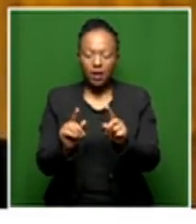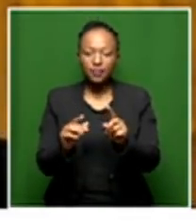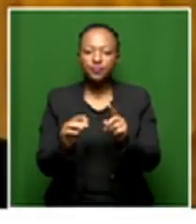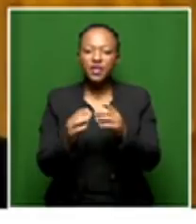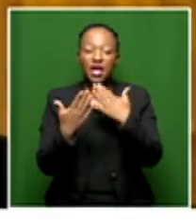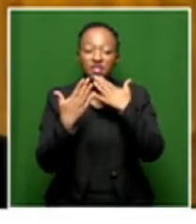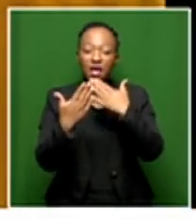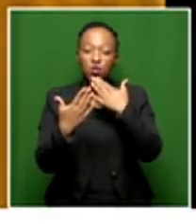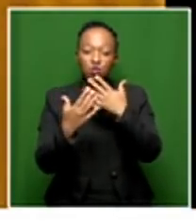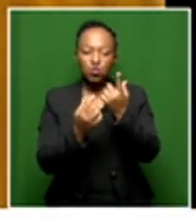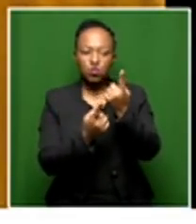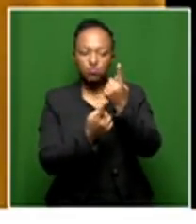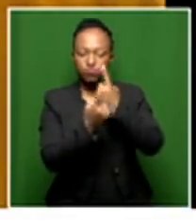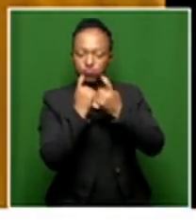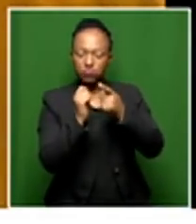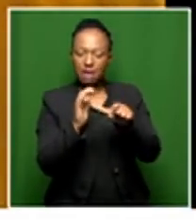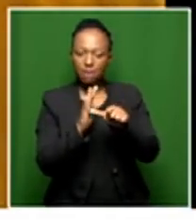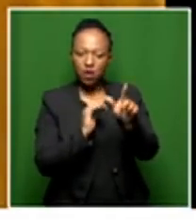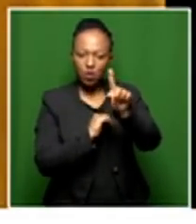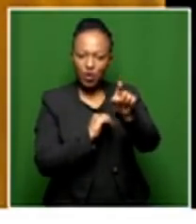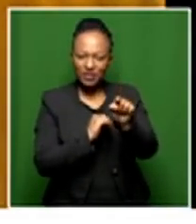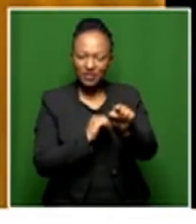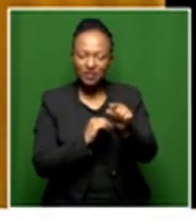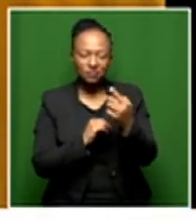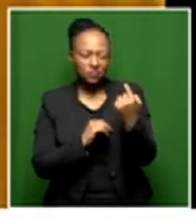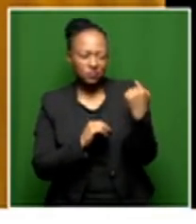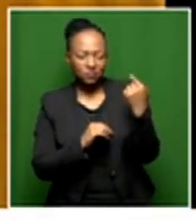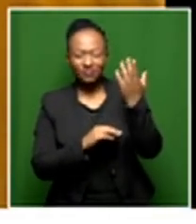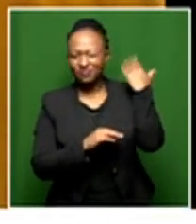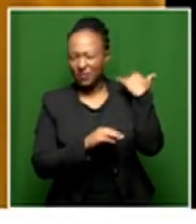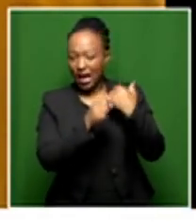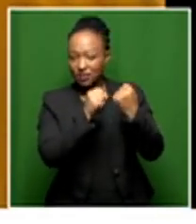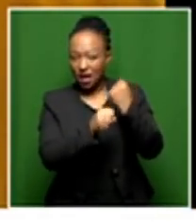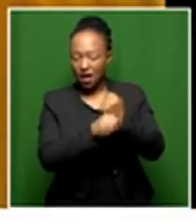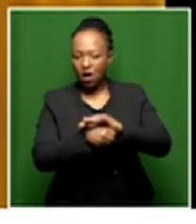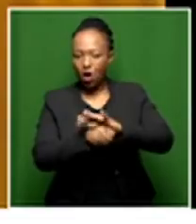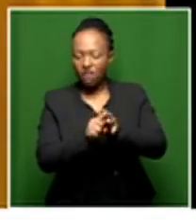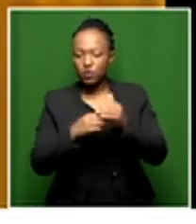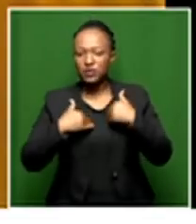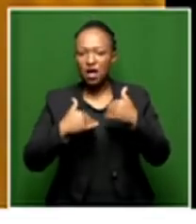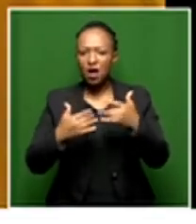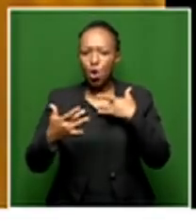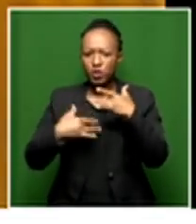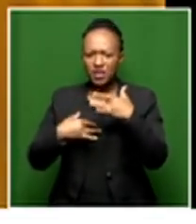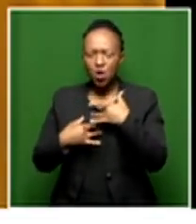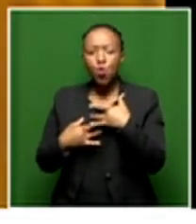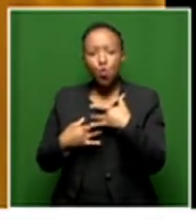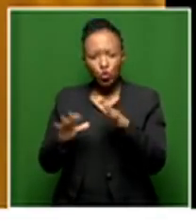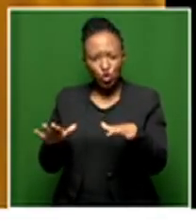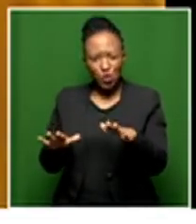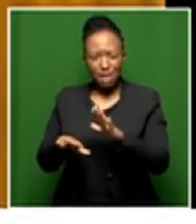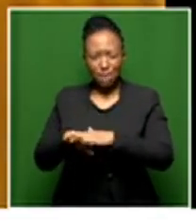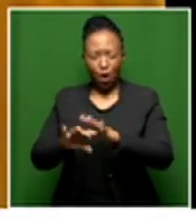important question. When the COVID-19 pandemic started, there were a lot of concerns that children were going to be the hardest